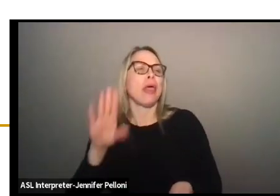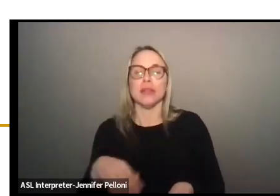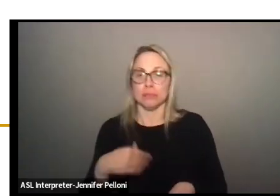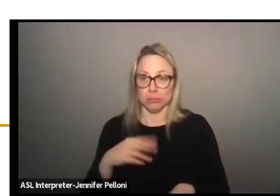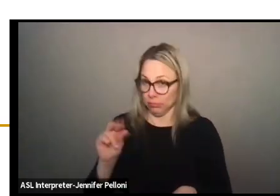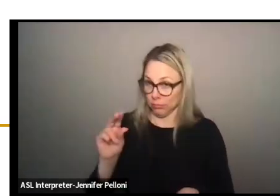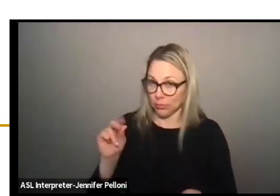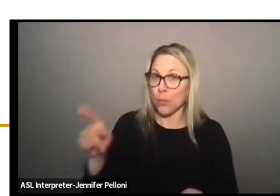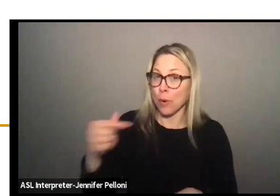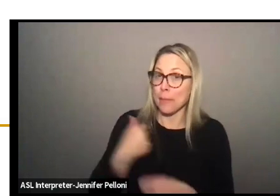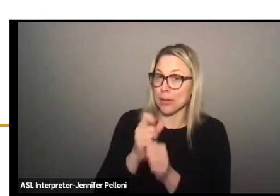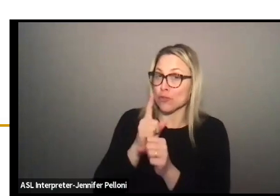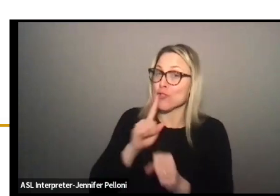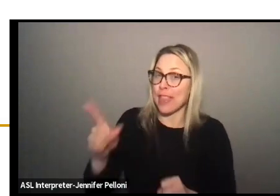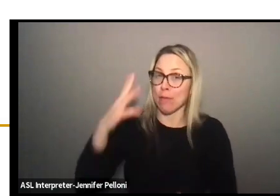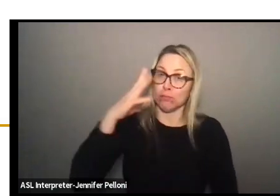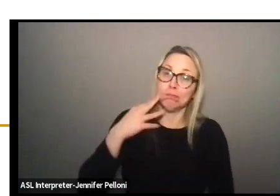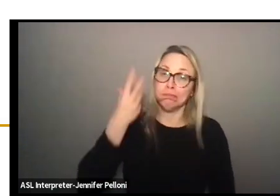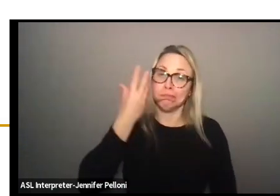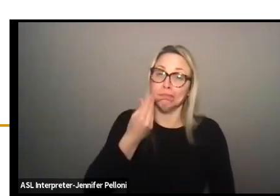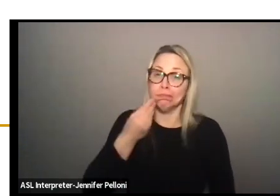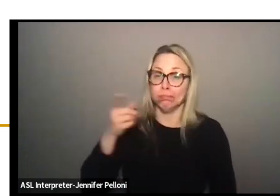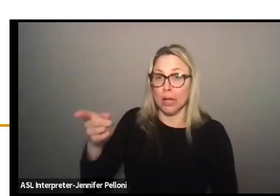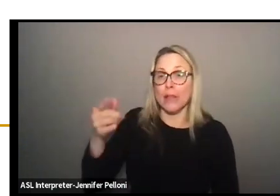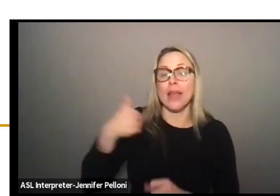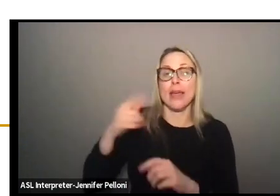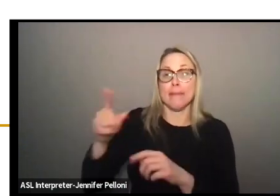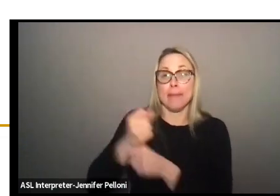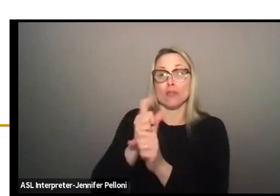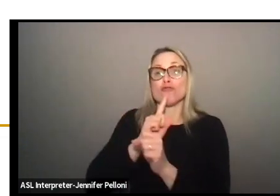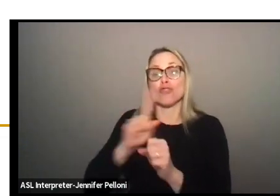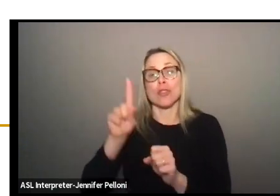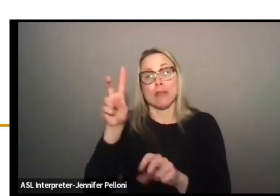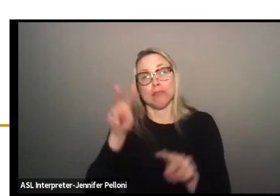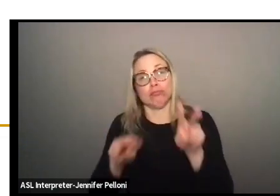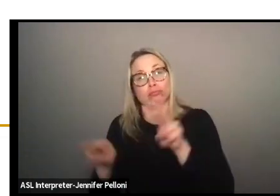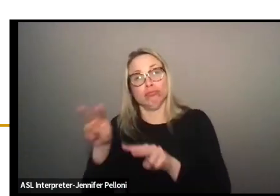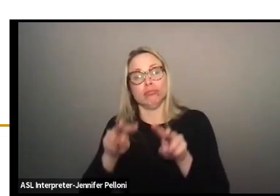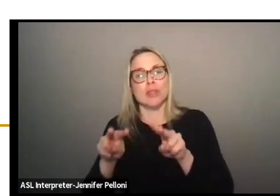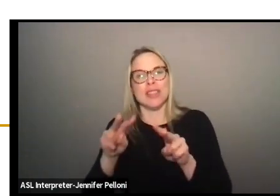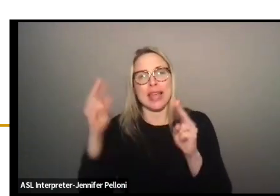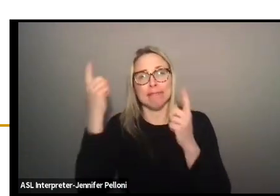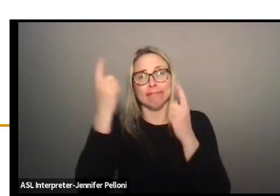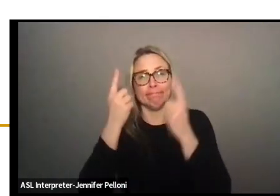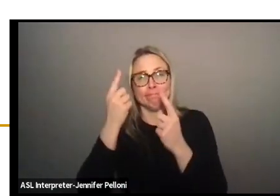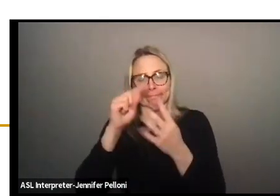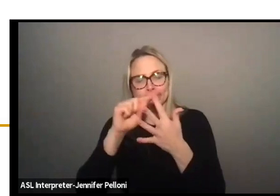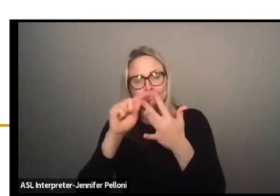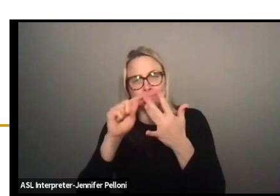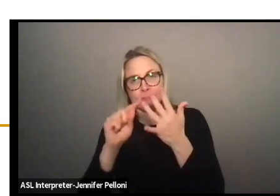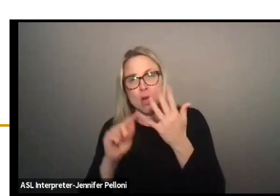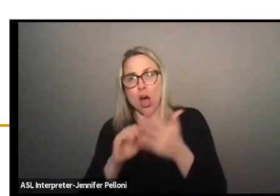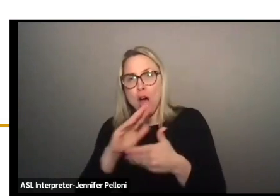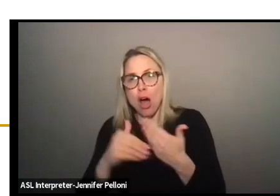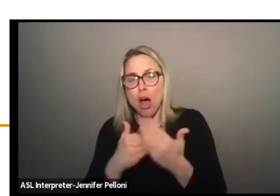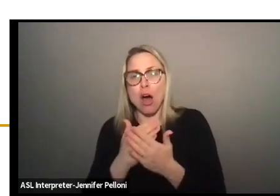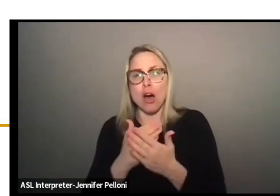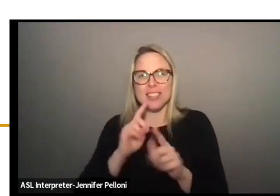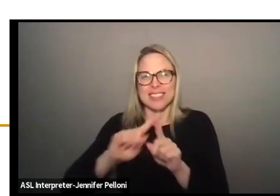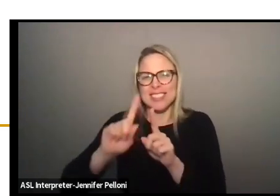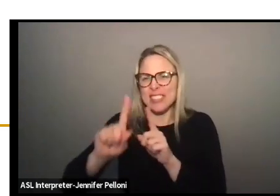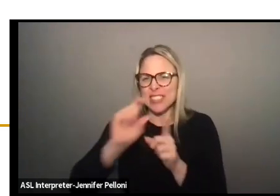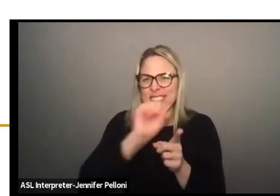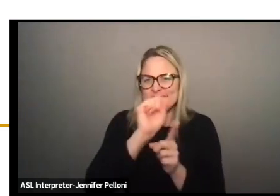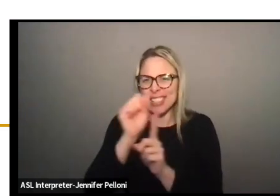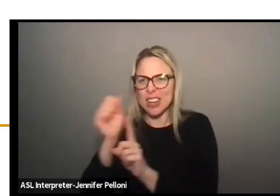to ensure that they are actually looking at all of the